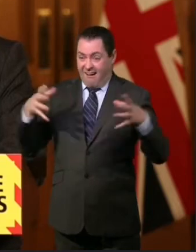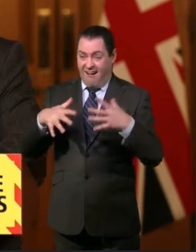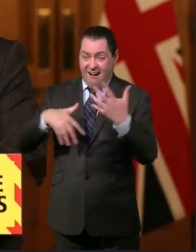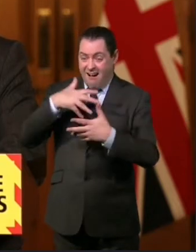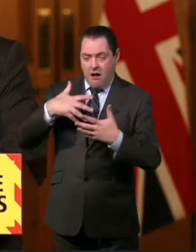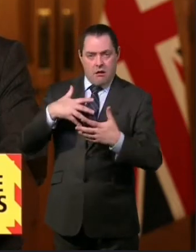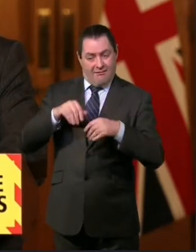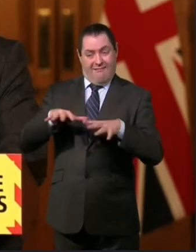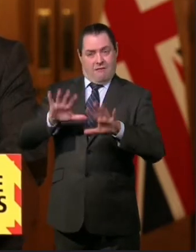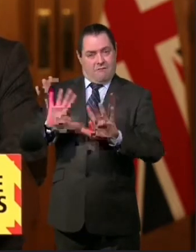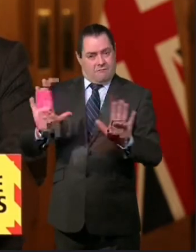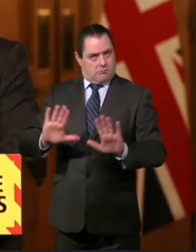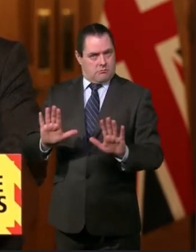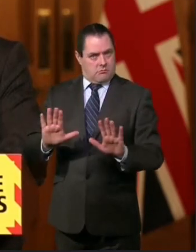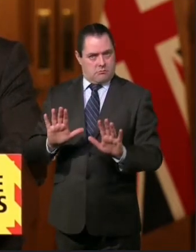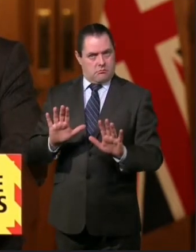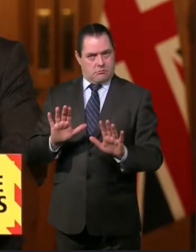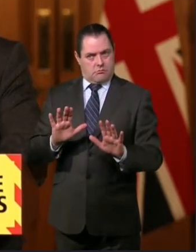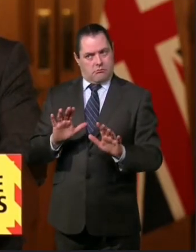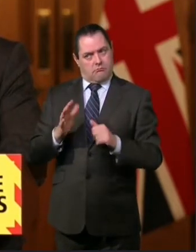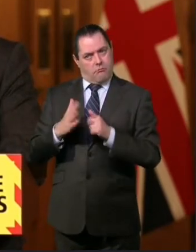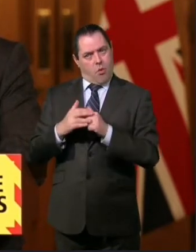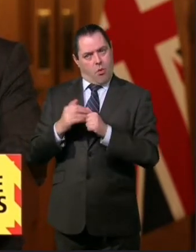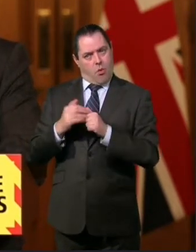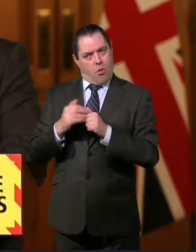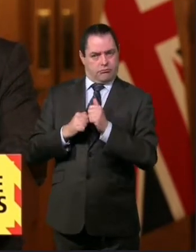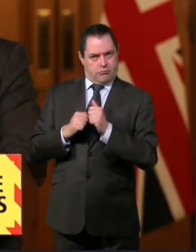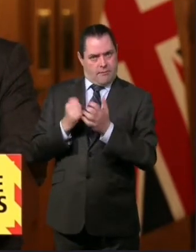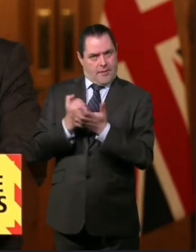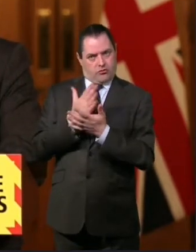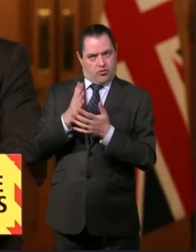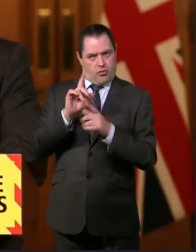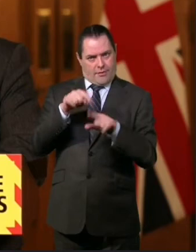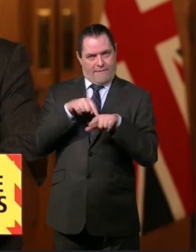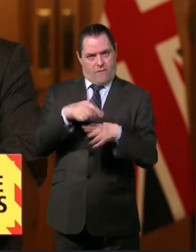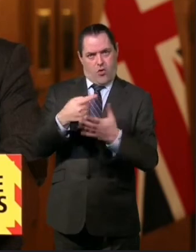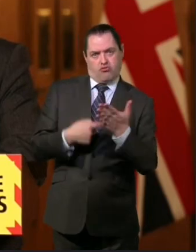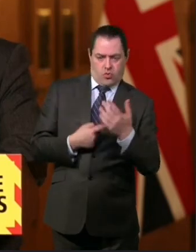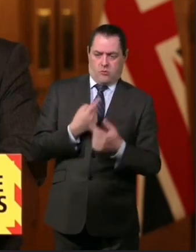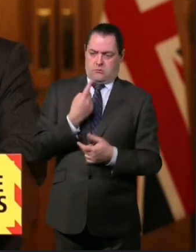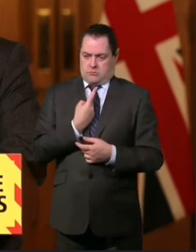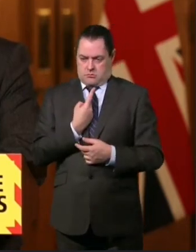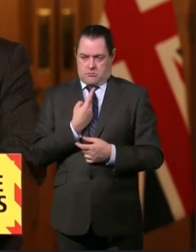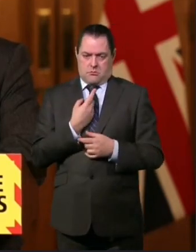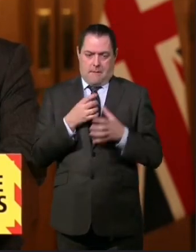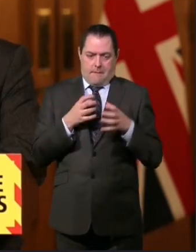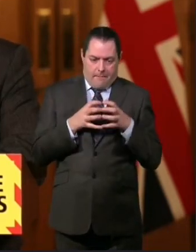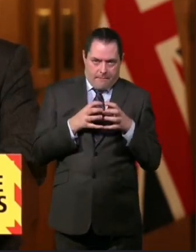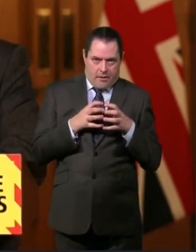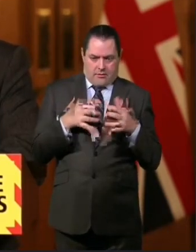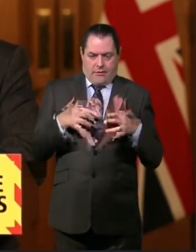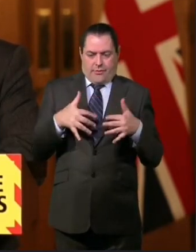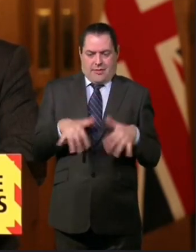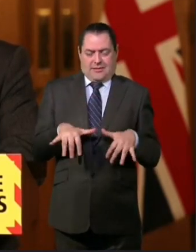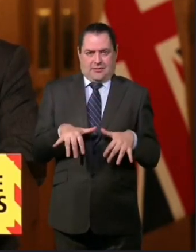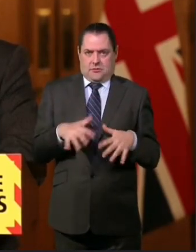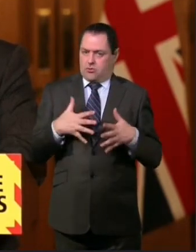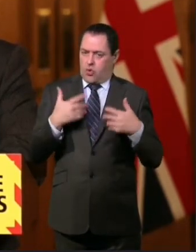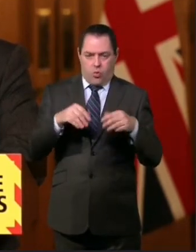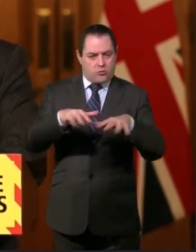of us, depends on everybody watching, doing the right thing, avoiding transmission. That is far more powerful and far